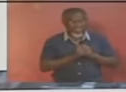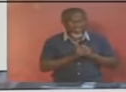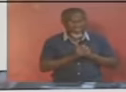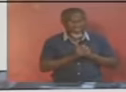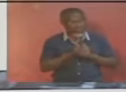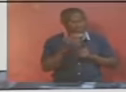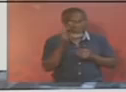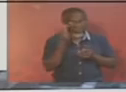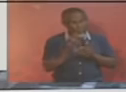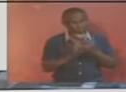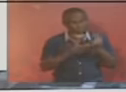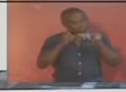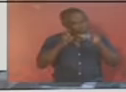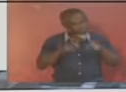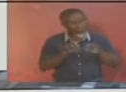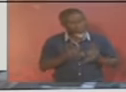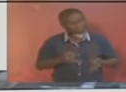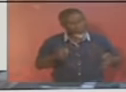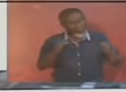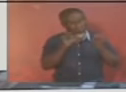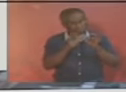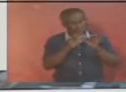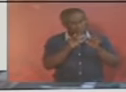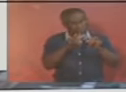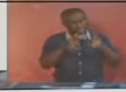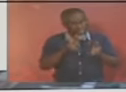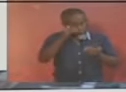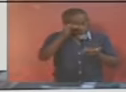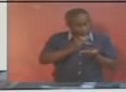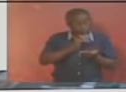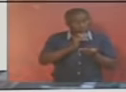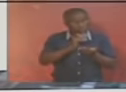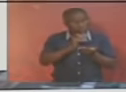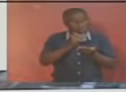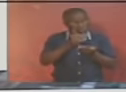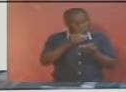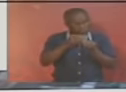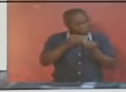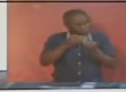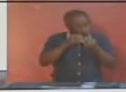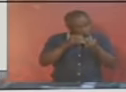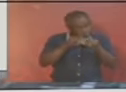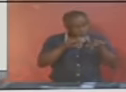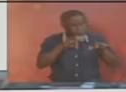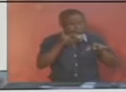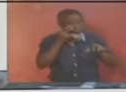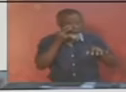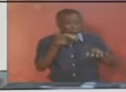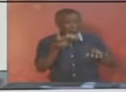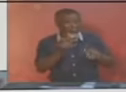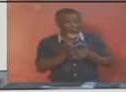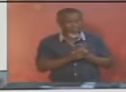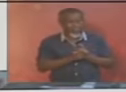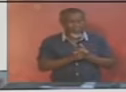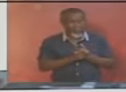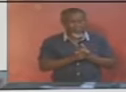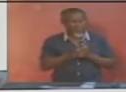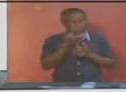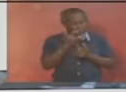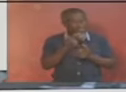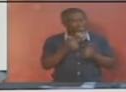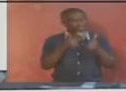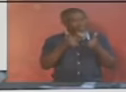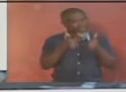by themselves are helping to reduce greatly that risk of transmission of illness at this point in time, and we're seeing the success of